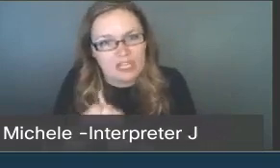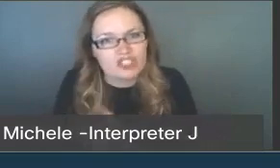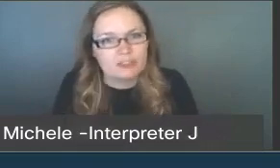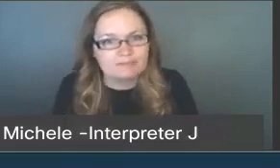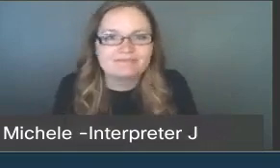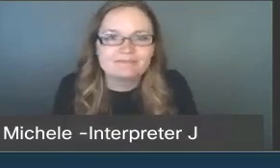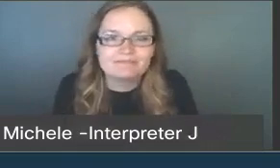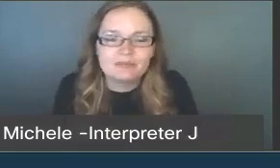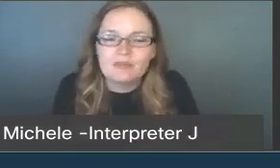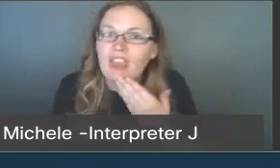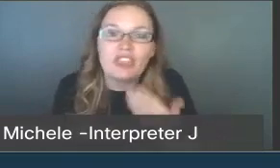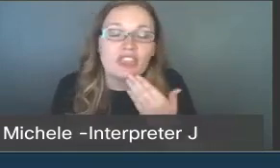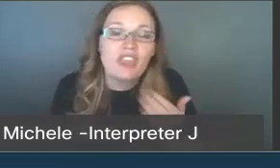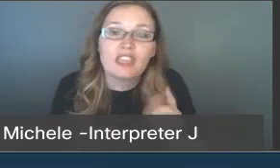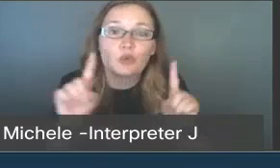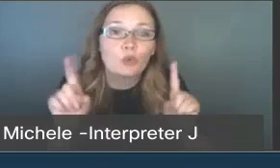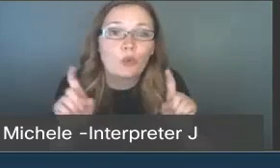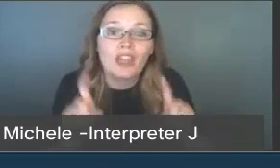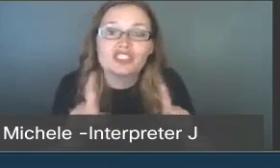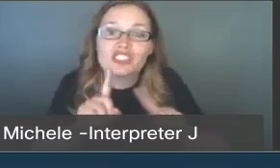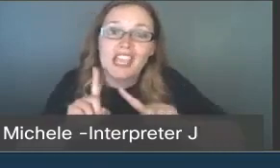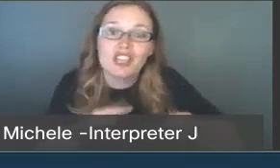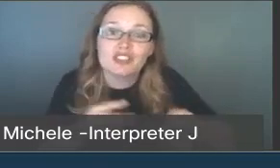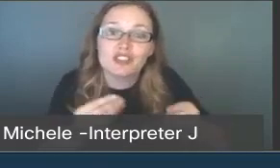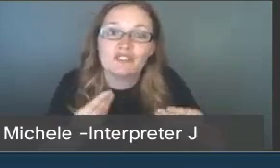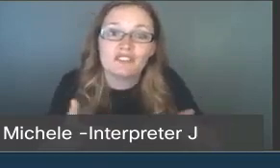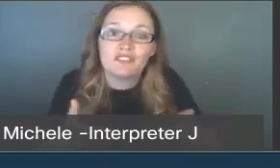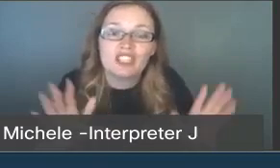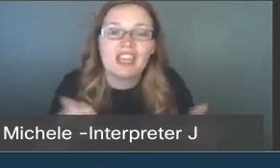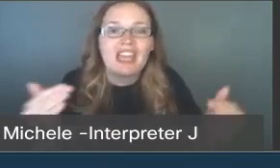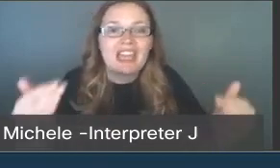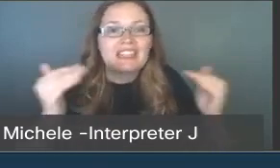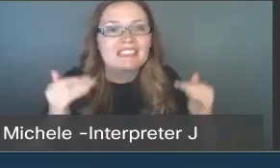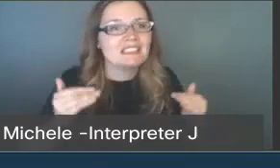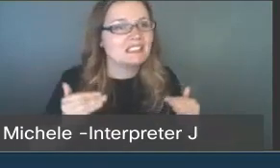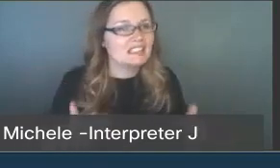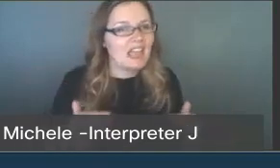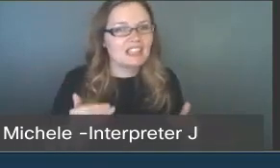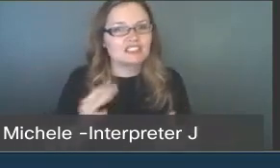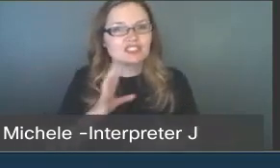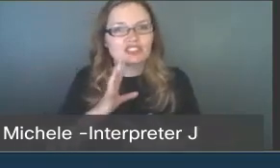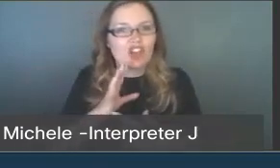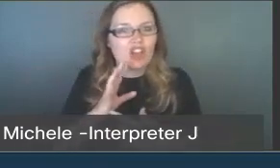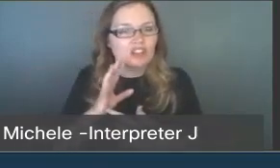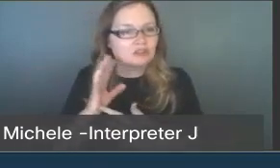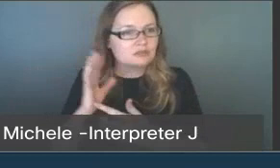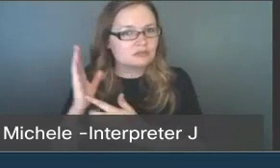Okay, thank you. There are no more questions at this point, so I'm going to move on to our next order of business as we close out the